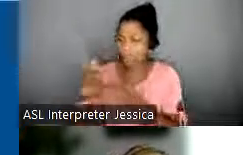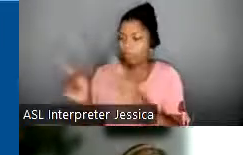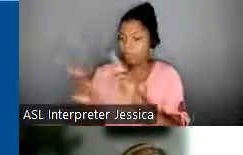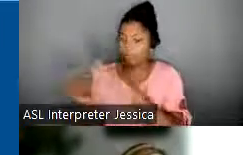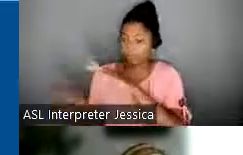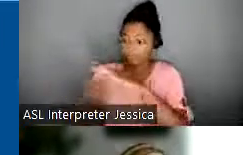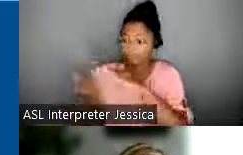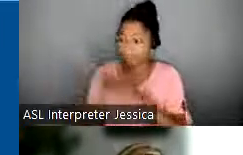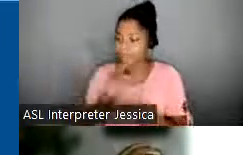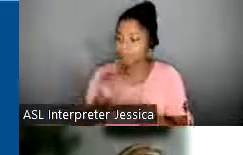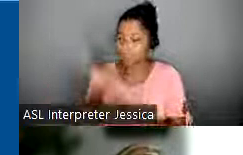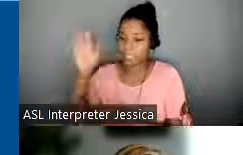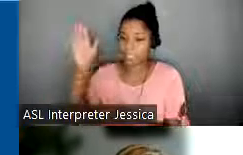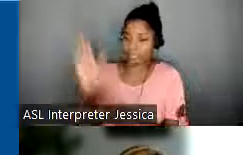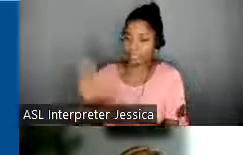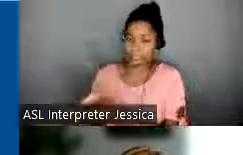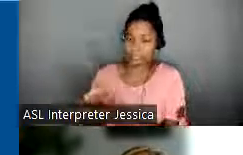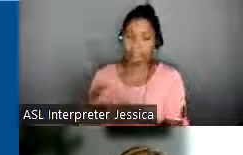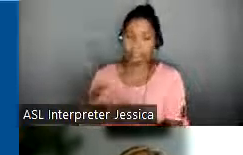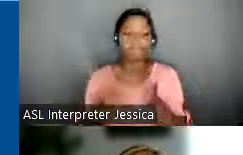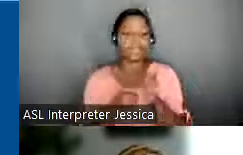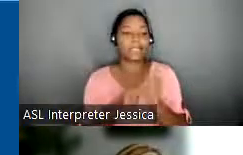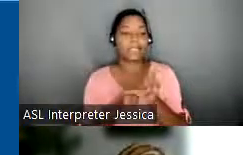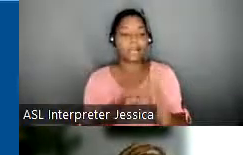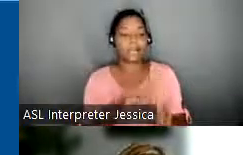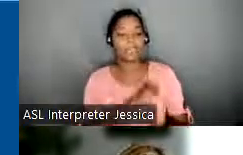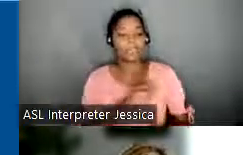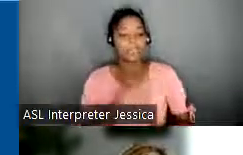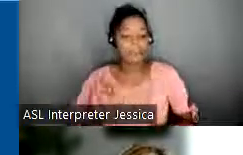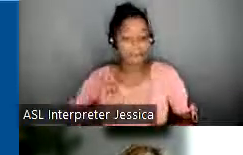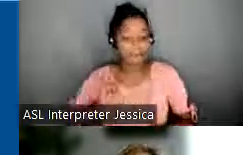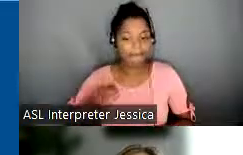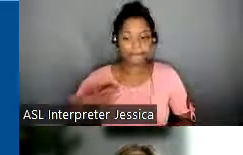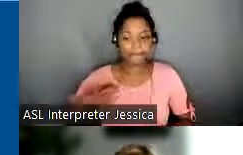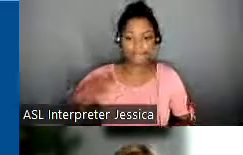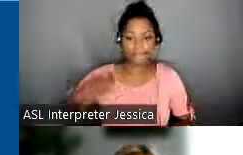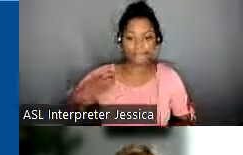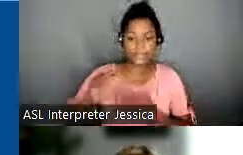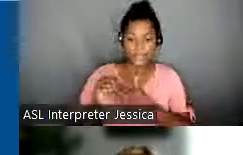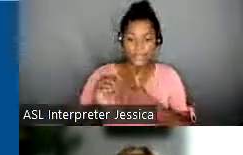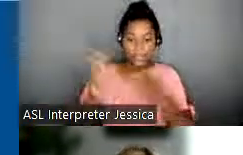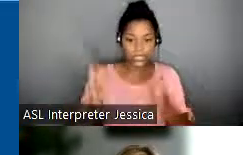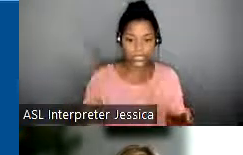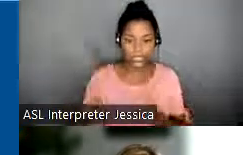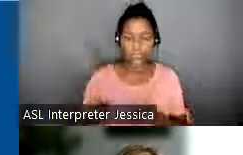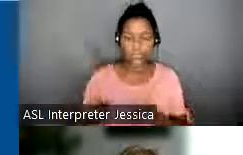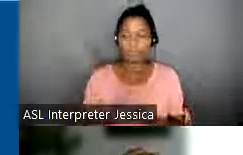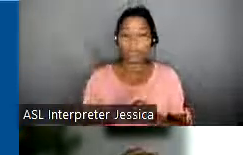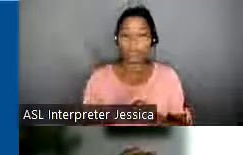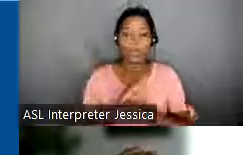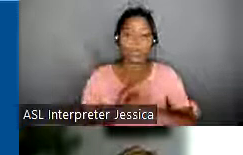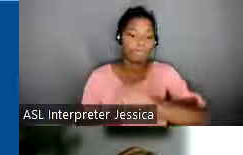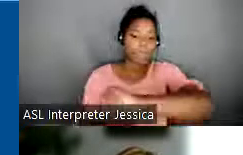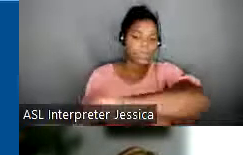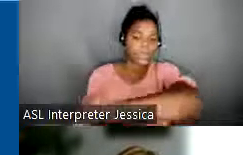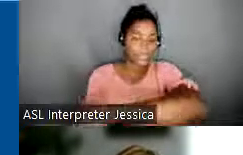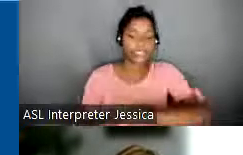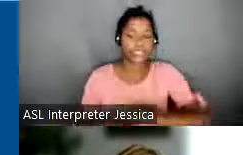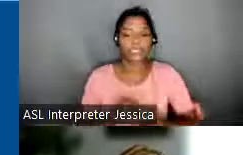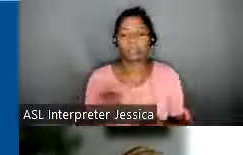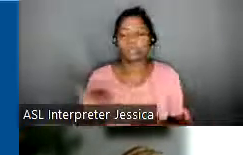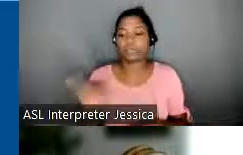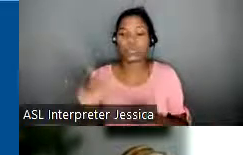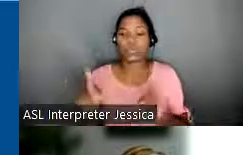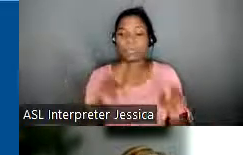potential champions are staff and volunteer leaders from community-based organizations, local foundations and philanthropic